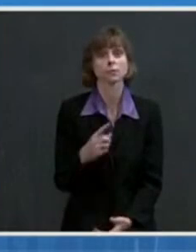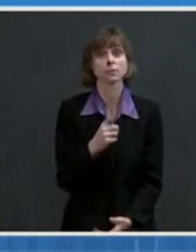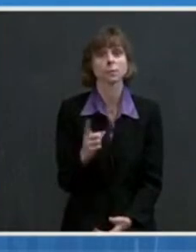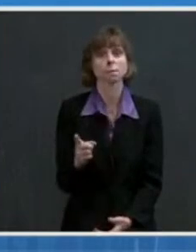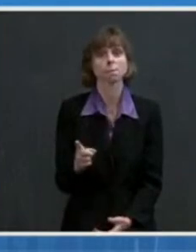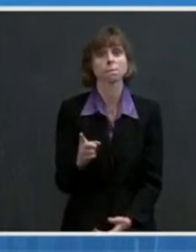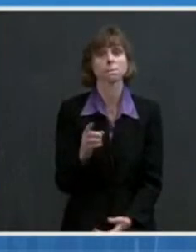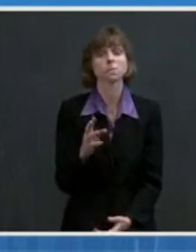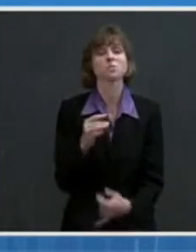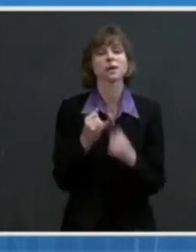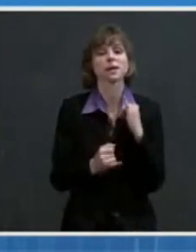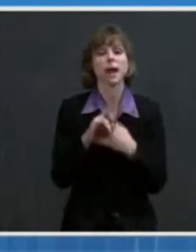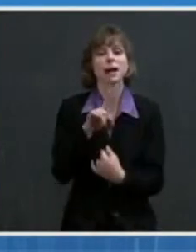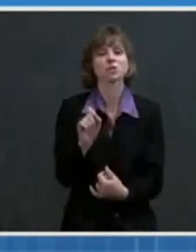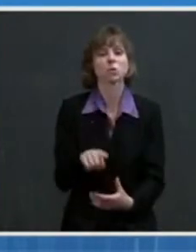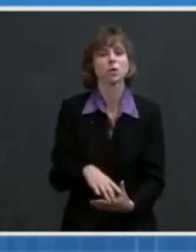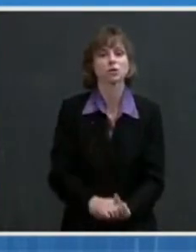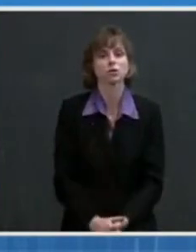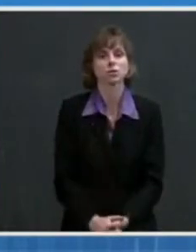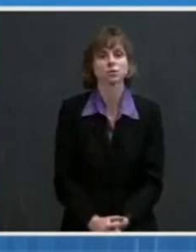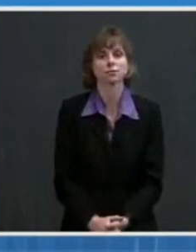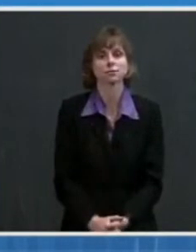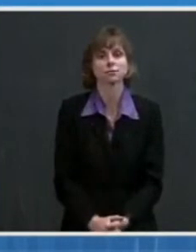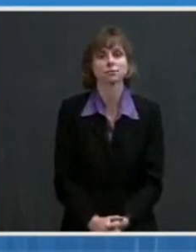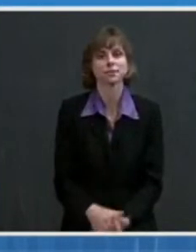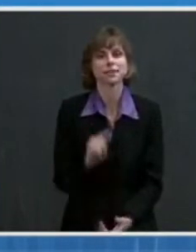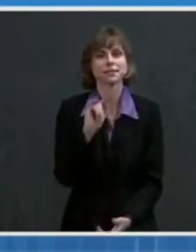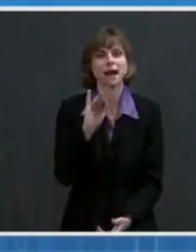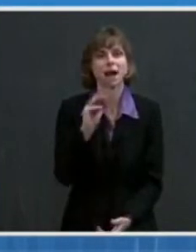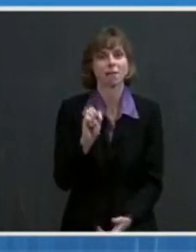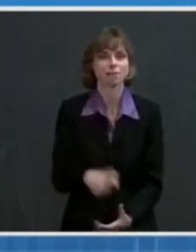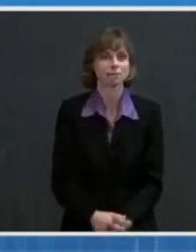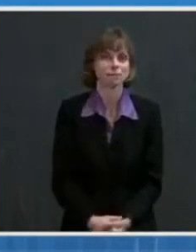All right, and final question will go to Alice Park at Time.